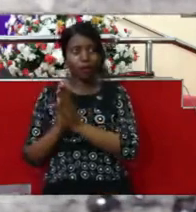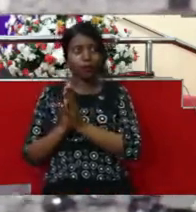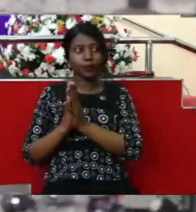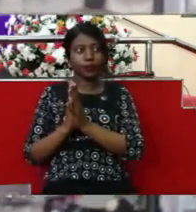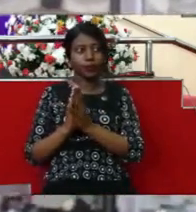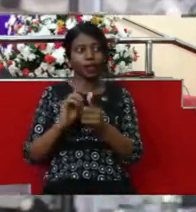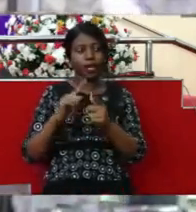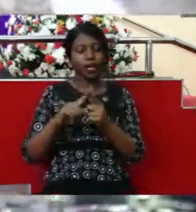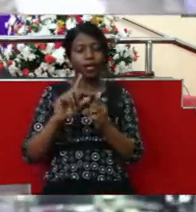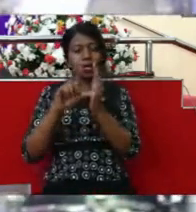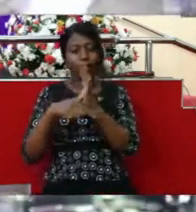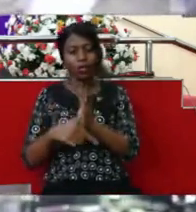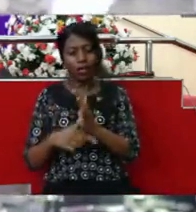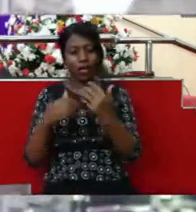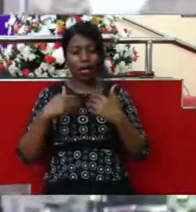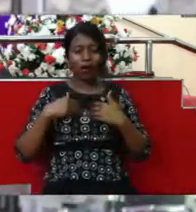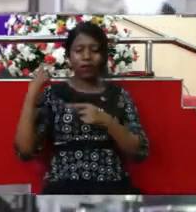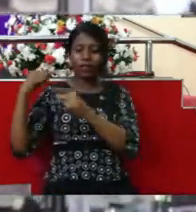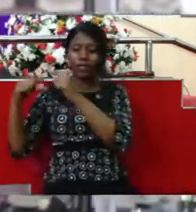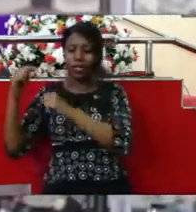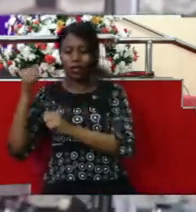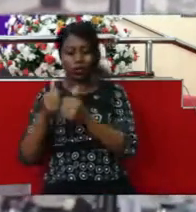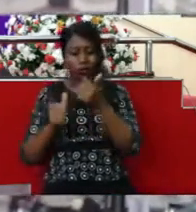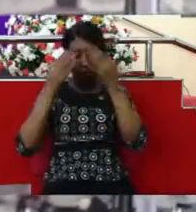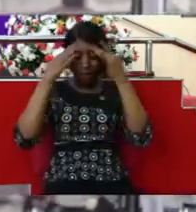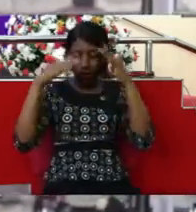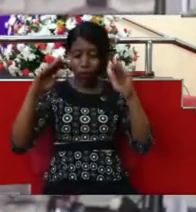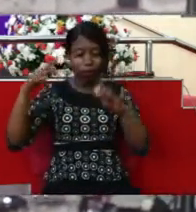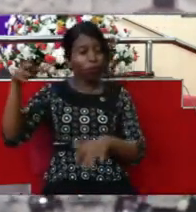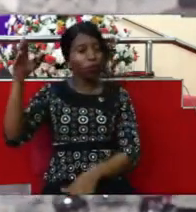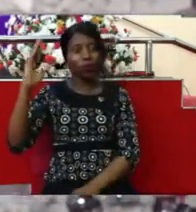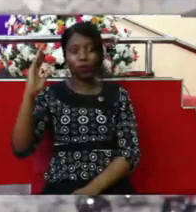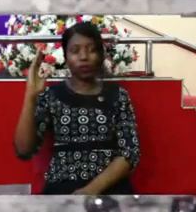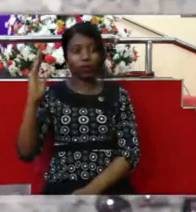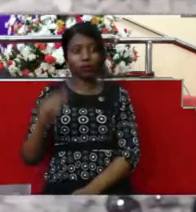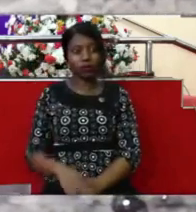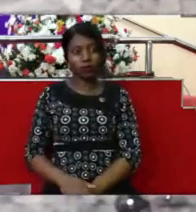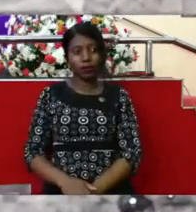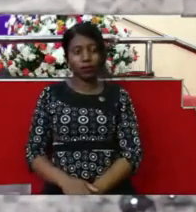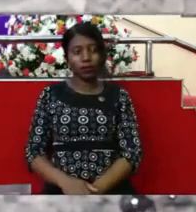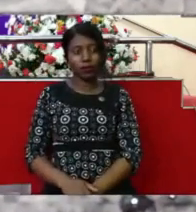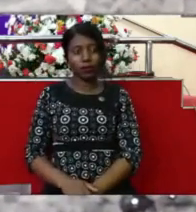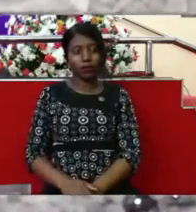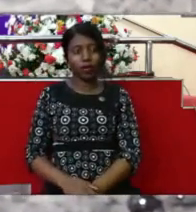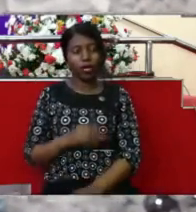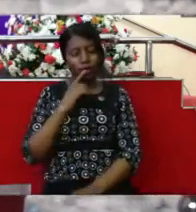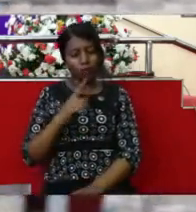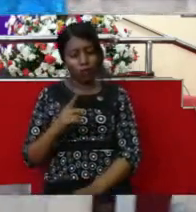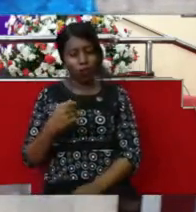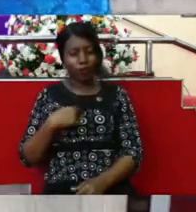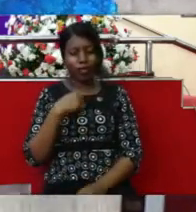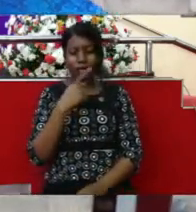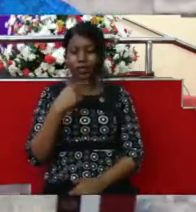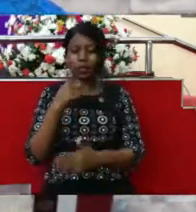that know God nor their works. Nor the works of God. Kizazi kingine kisimjue Mungu wala kazi zake. And so I want to say this